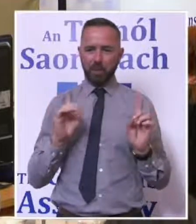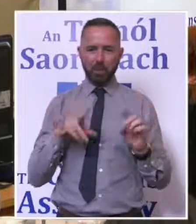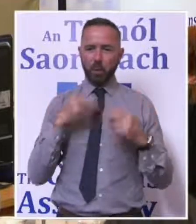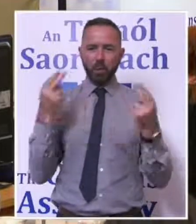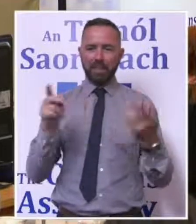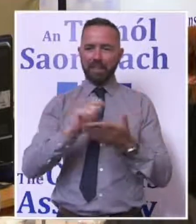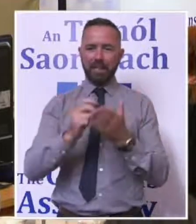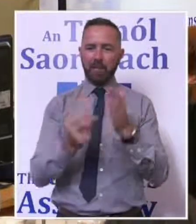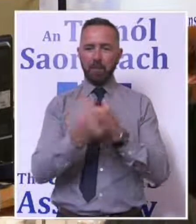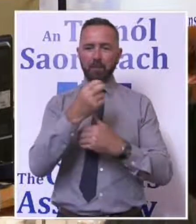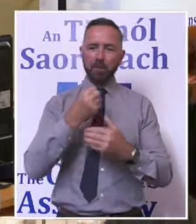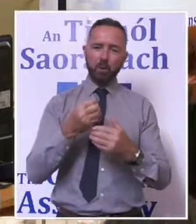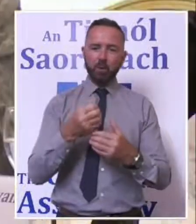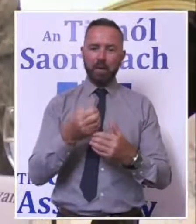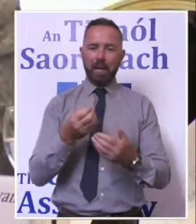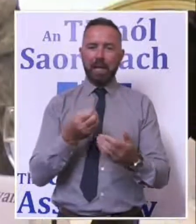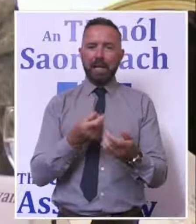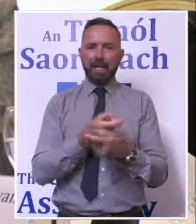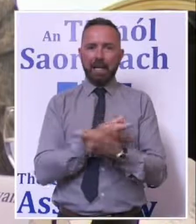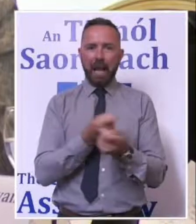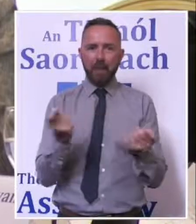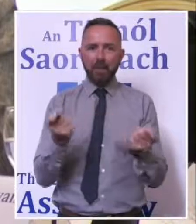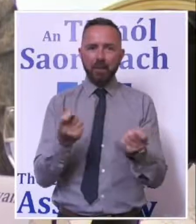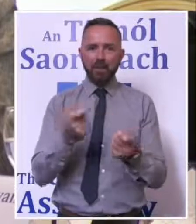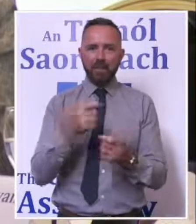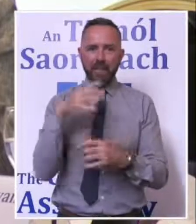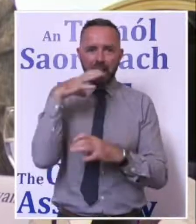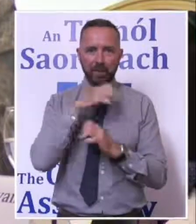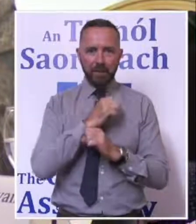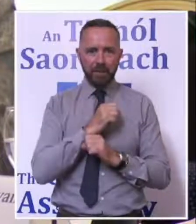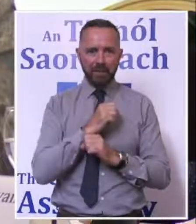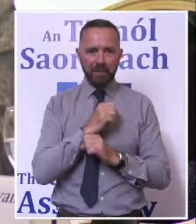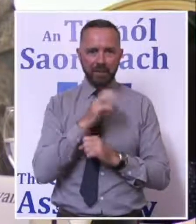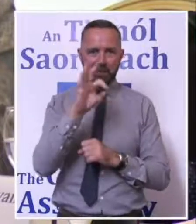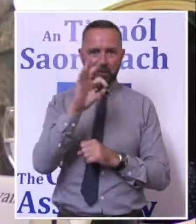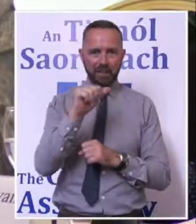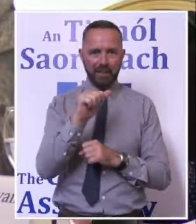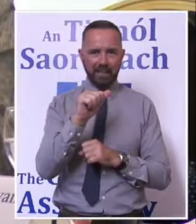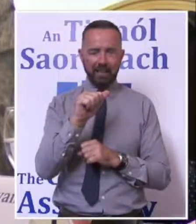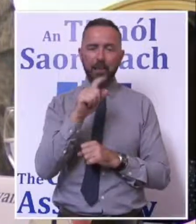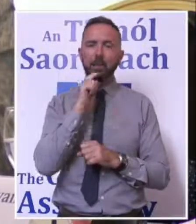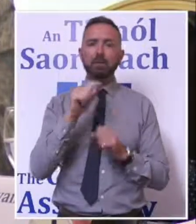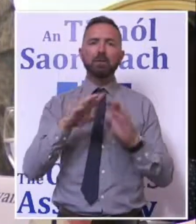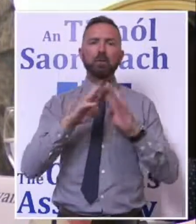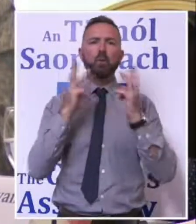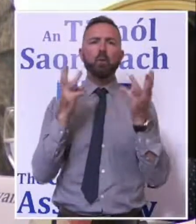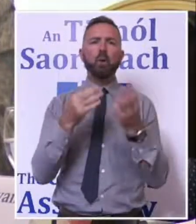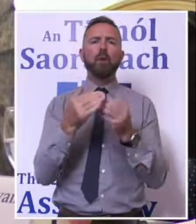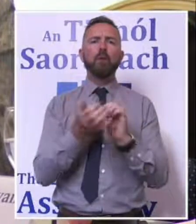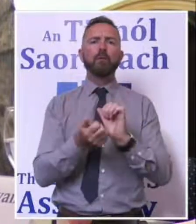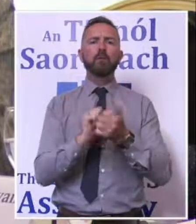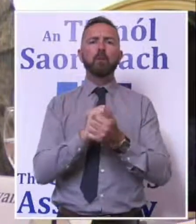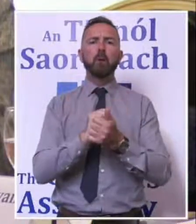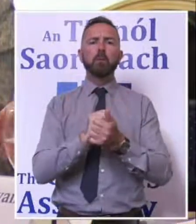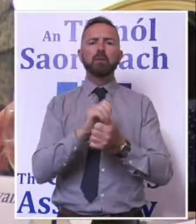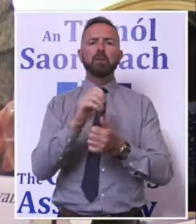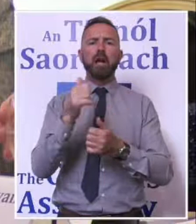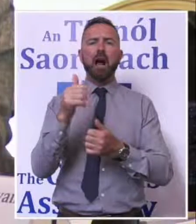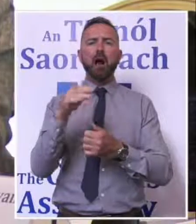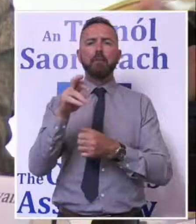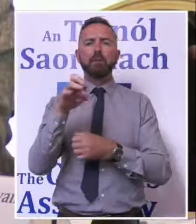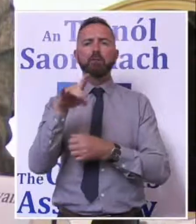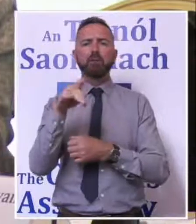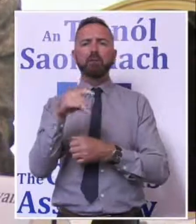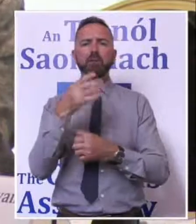Anonymous, but there's a whole world of arbitrage, sports arbitrage and politics arbitrage,